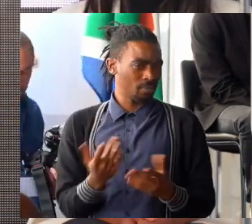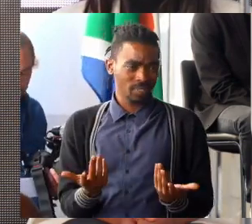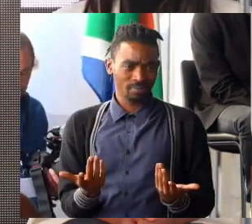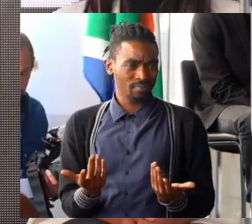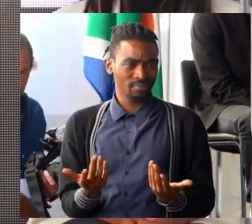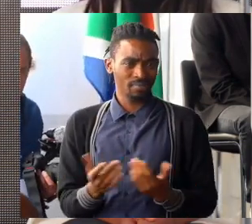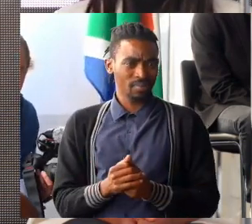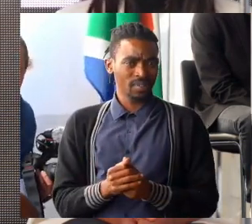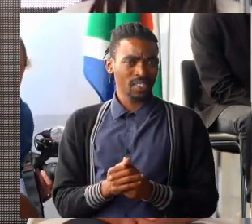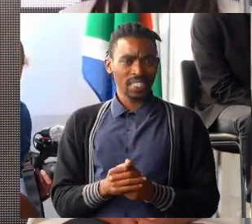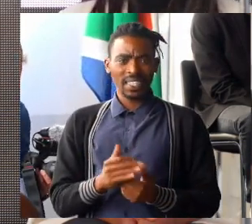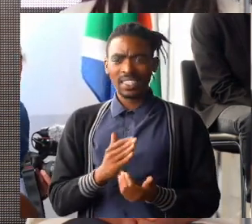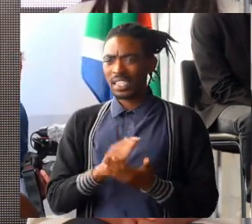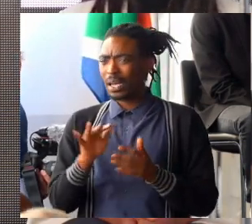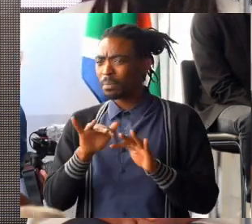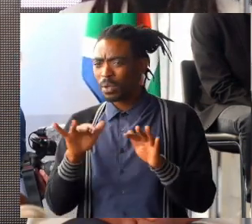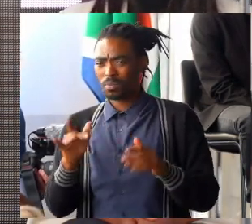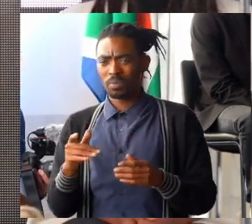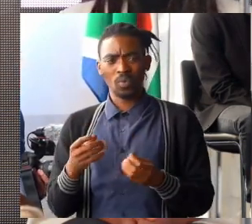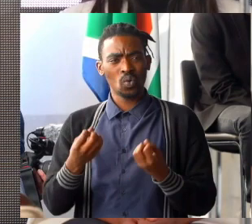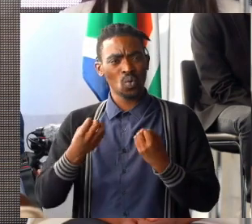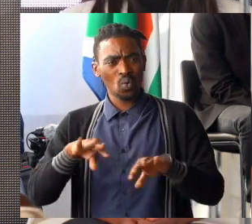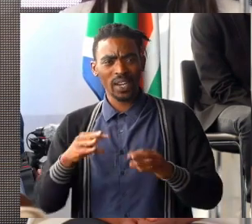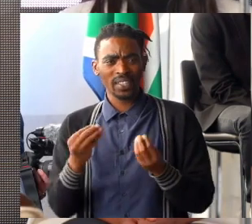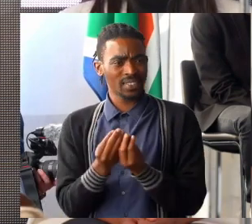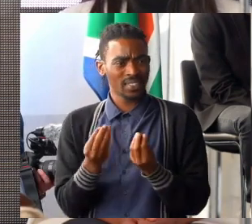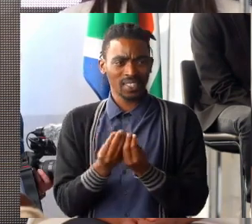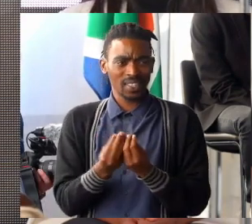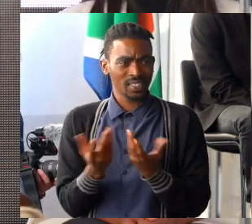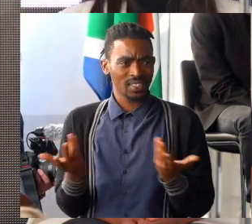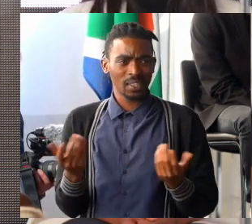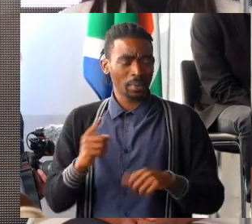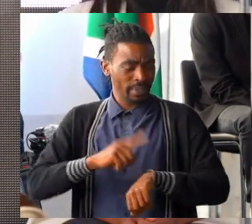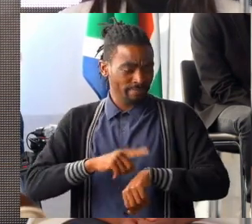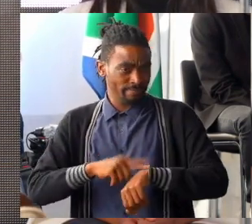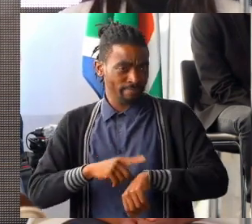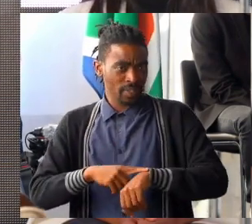has been slept on, spilled on, stained, and ravaged by time.